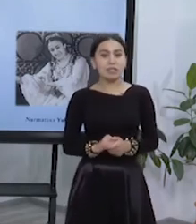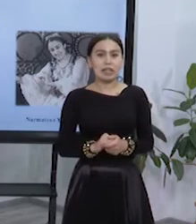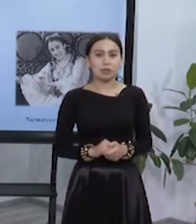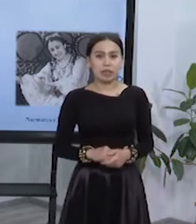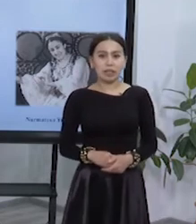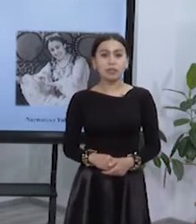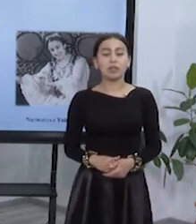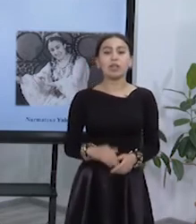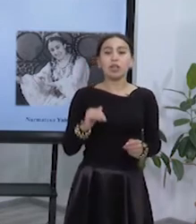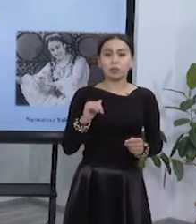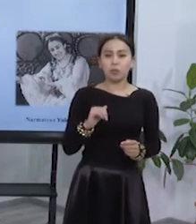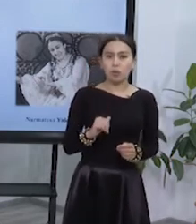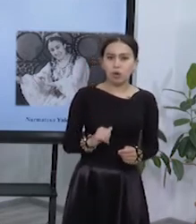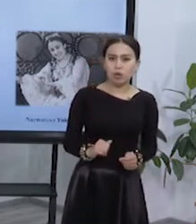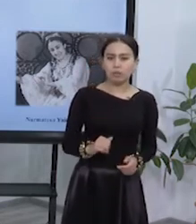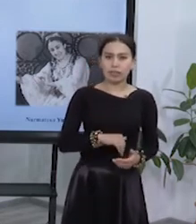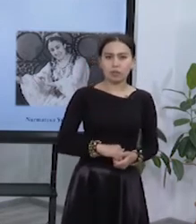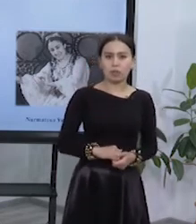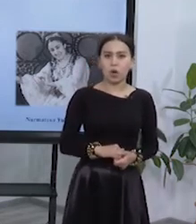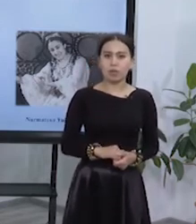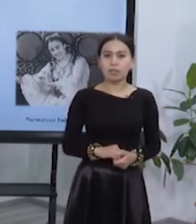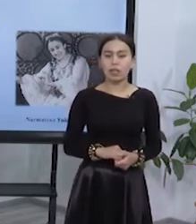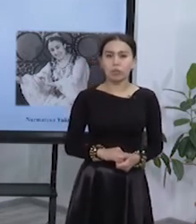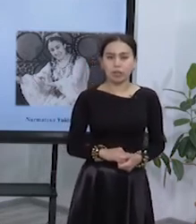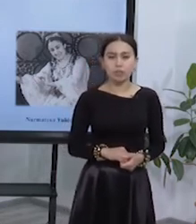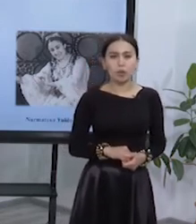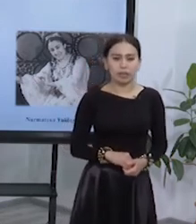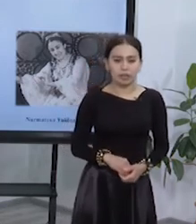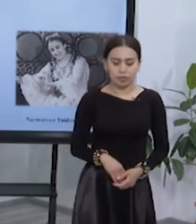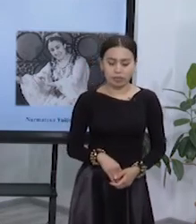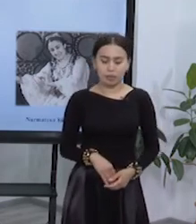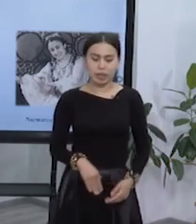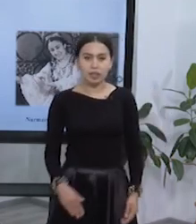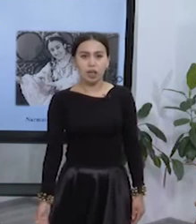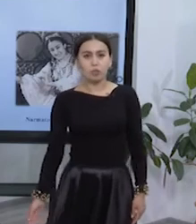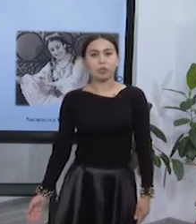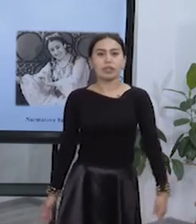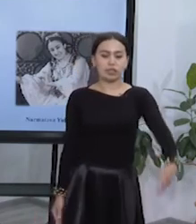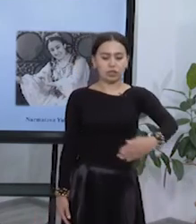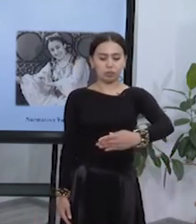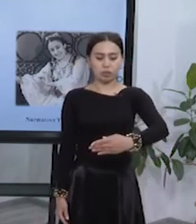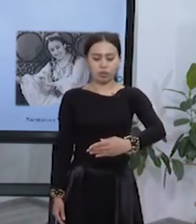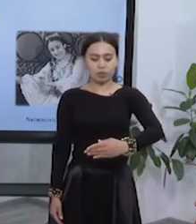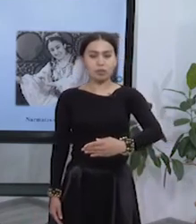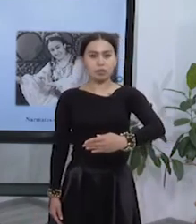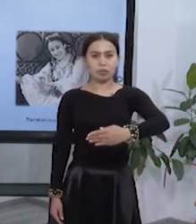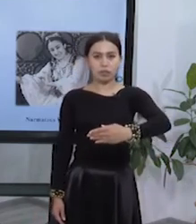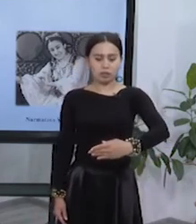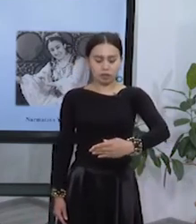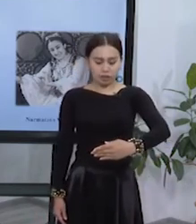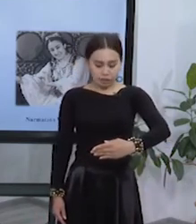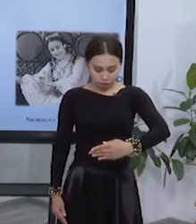endi sizlar bilan Buxoro maktabiga oid salomni ham o'rganamiz. Demak, bu yerda chap qo'limiz